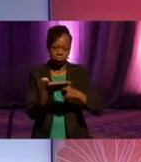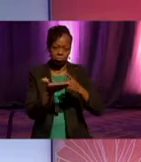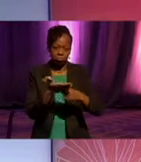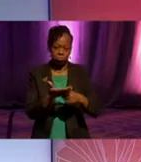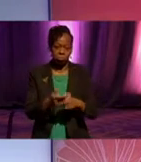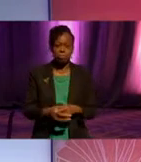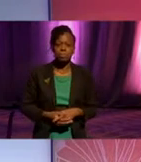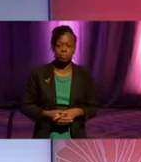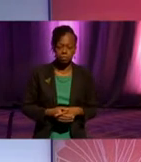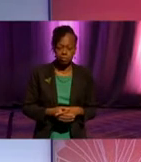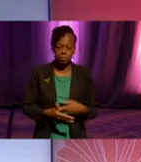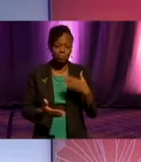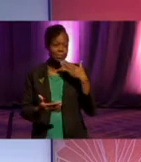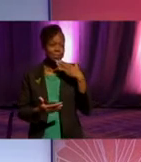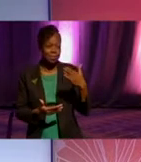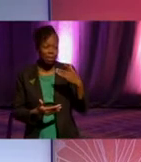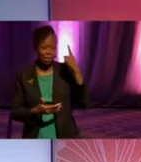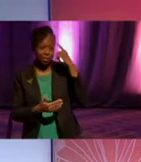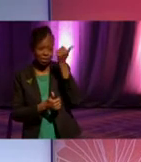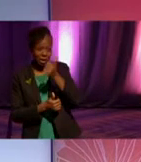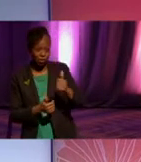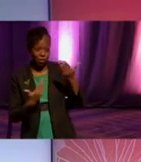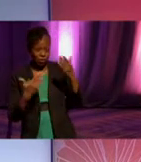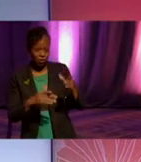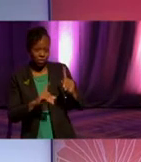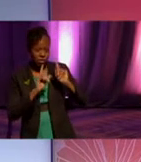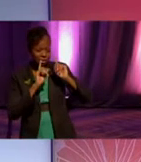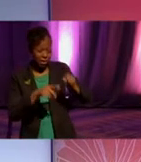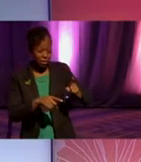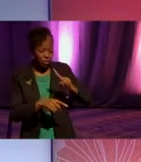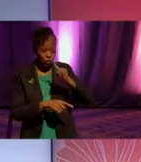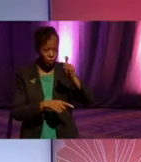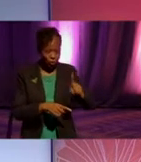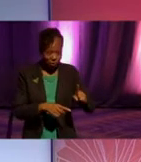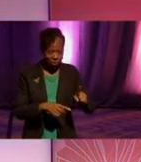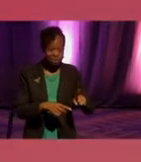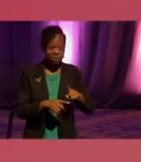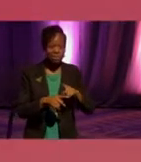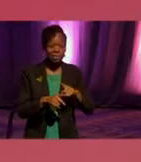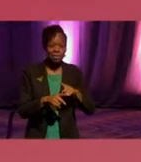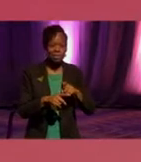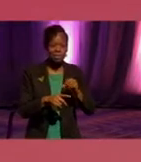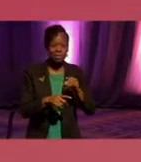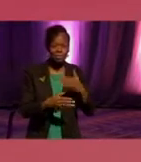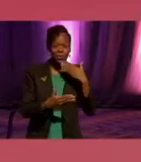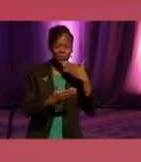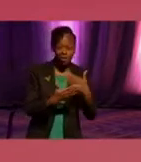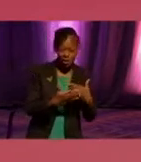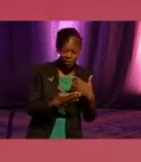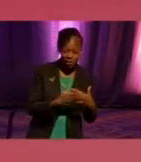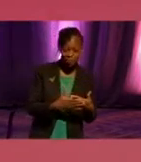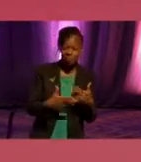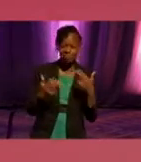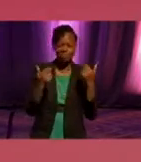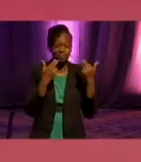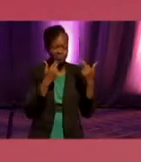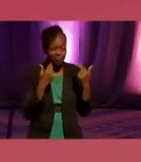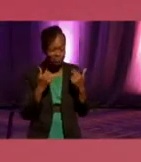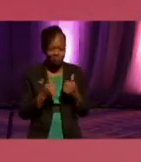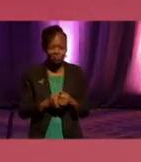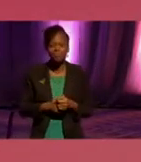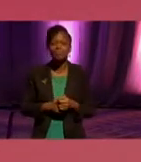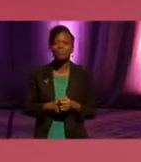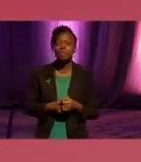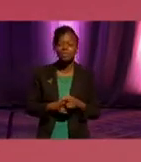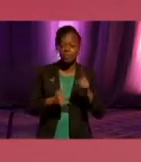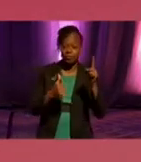Thank you. I think everyone has actually answered the question already, so thank you. Bye-bye. I'm going to leave now. I first